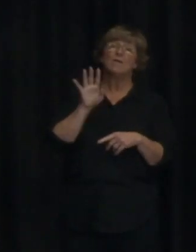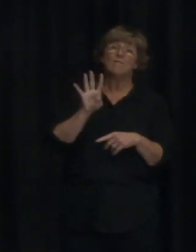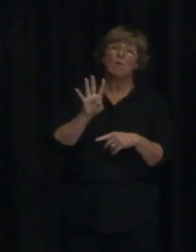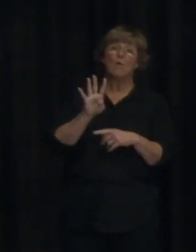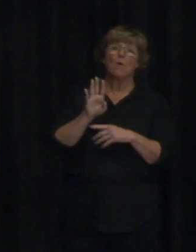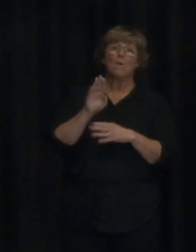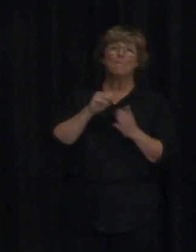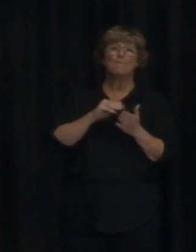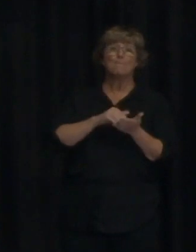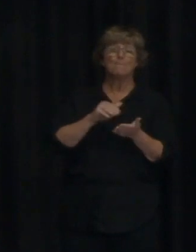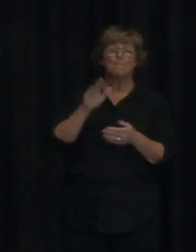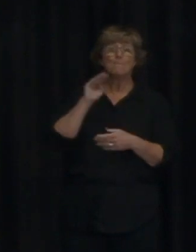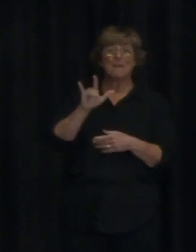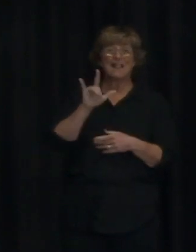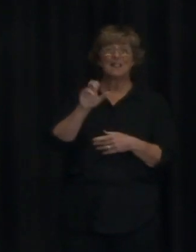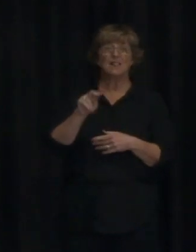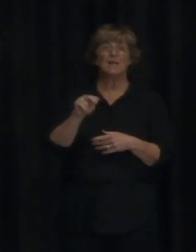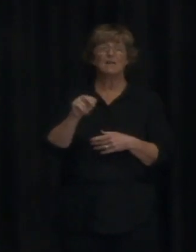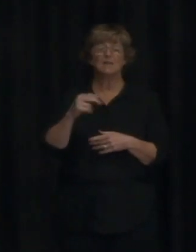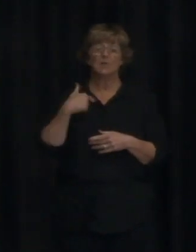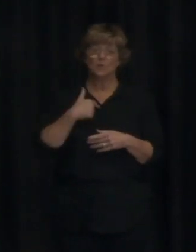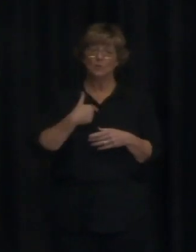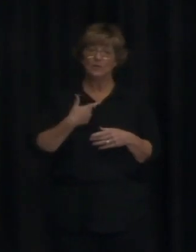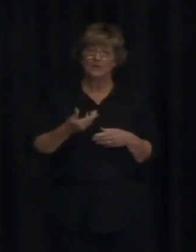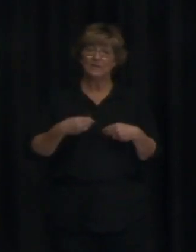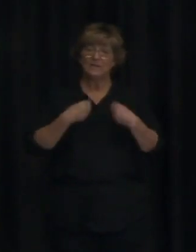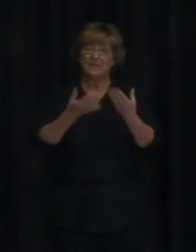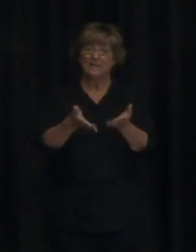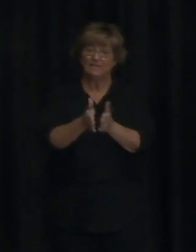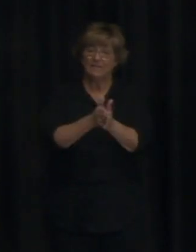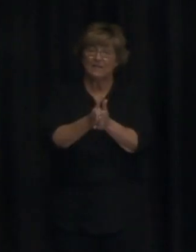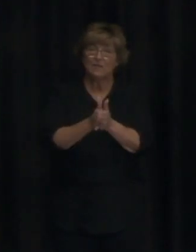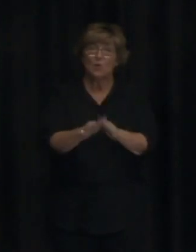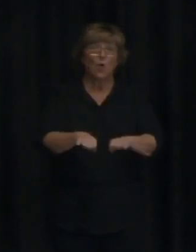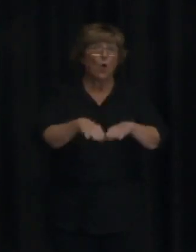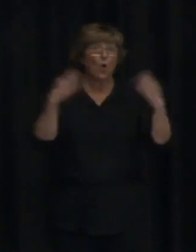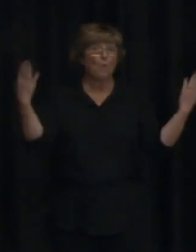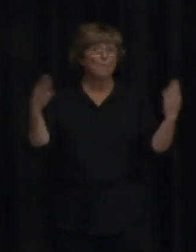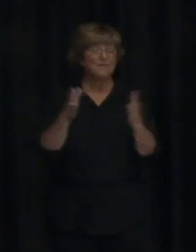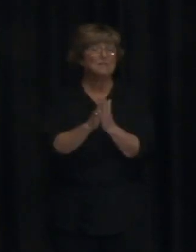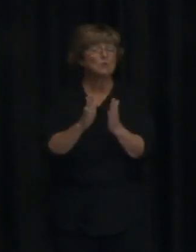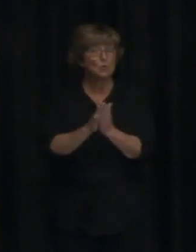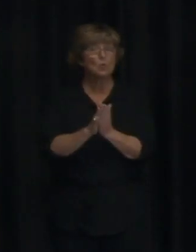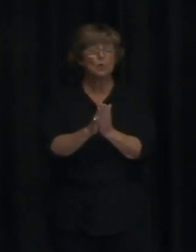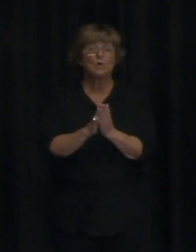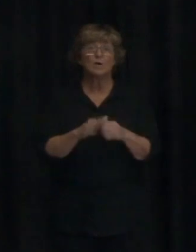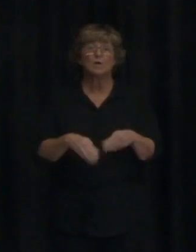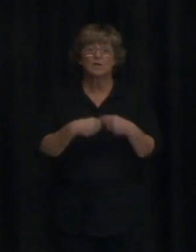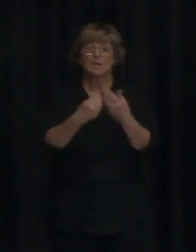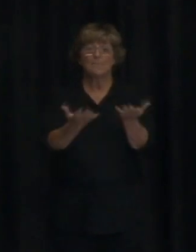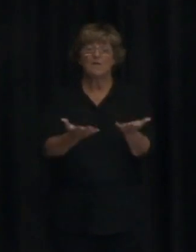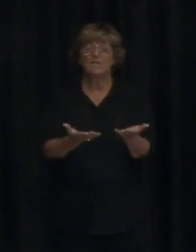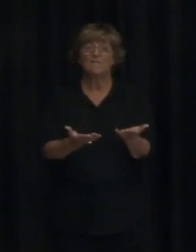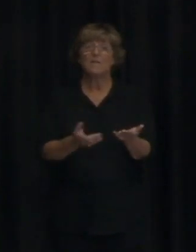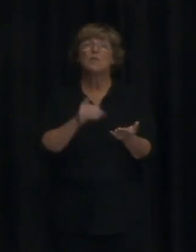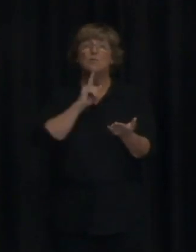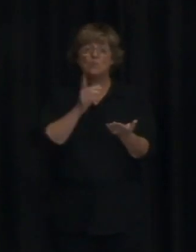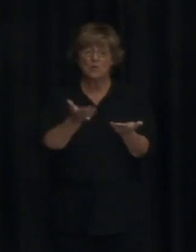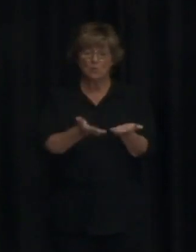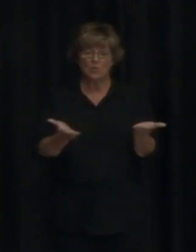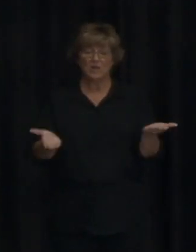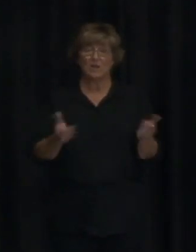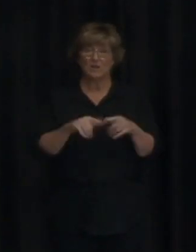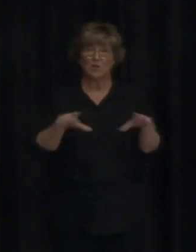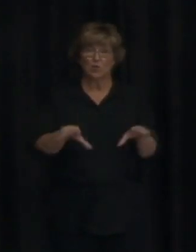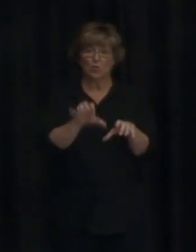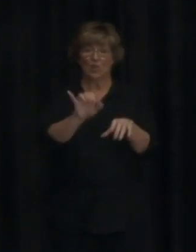that flexibility. We incentivize opening up our schools by providing real resources to do